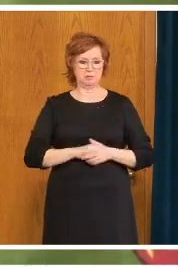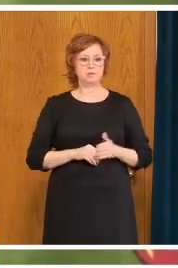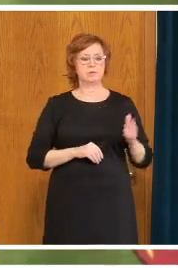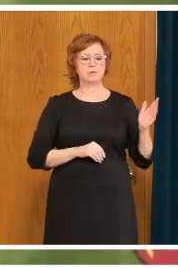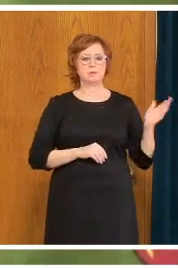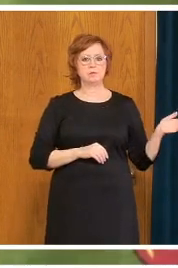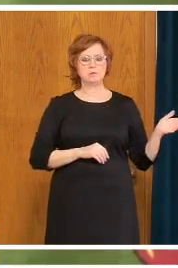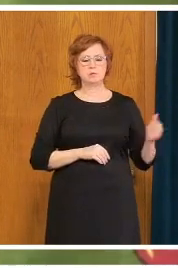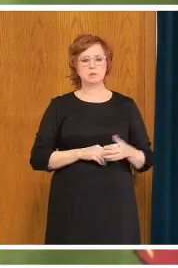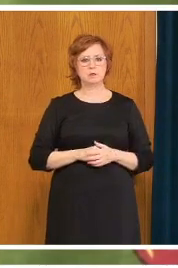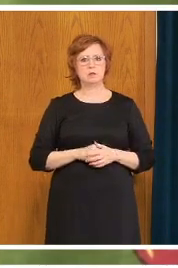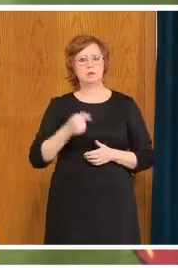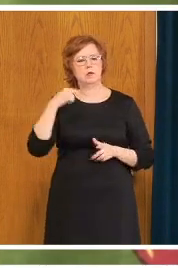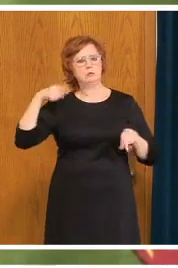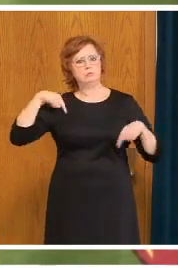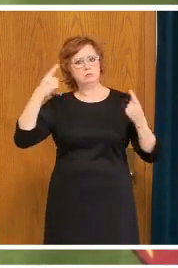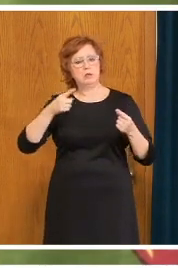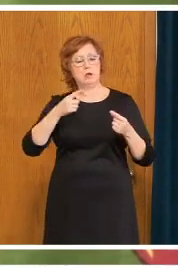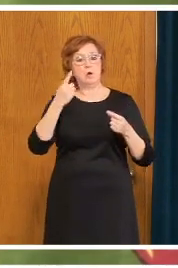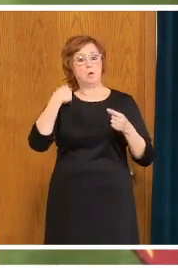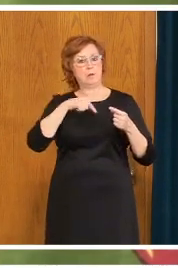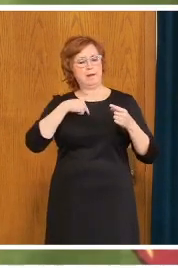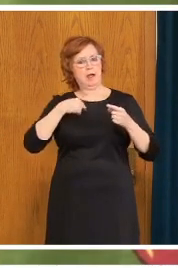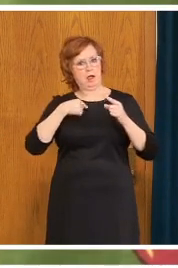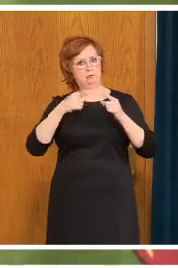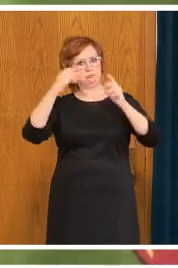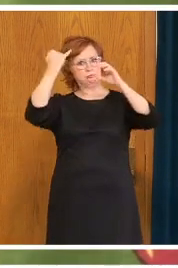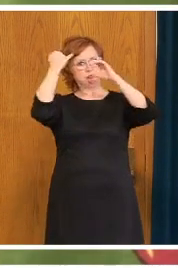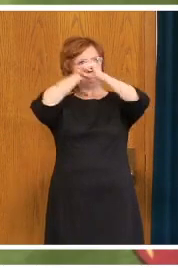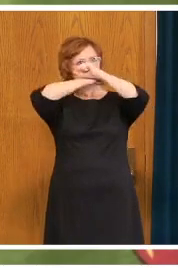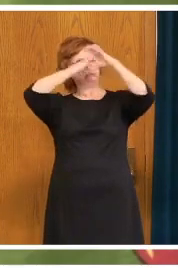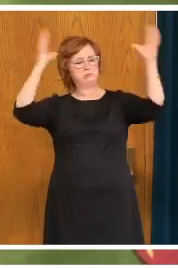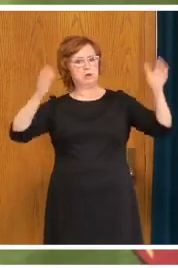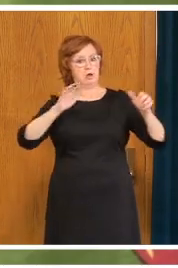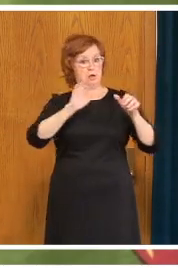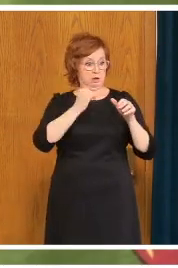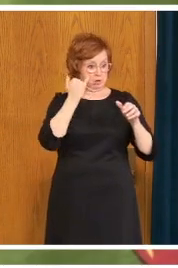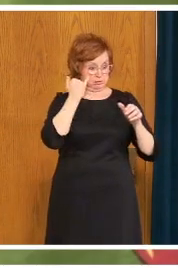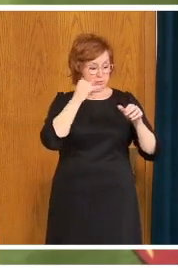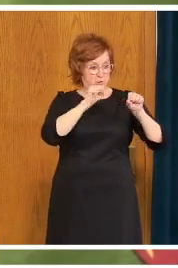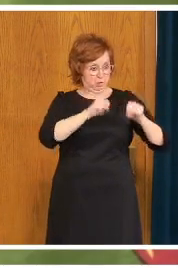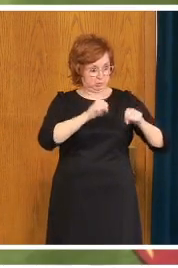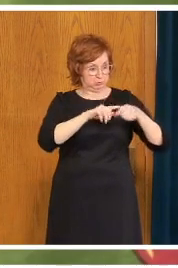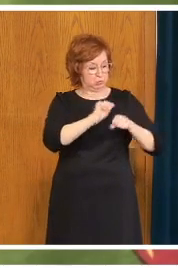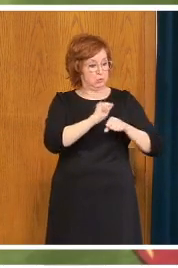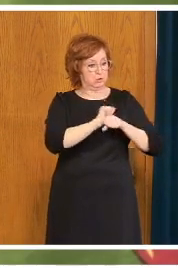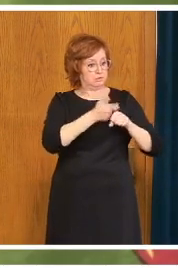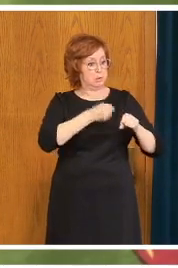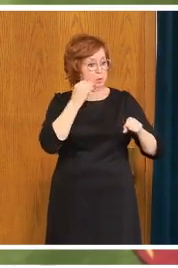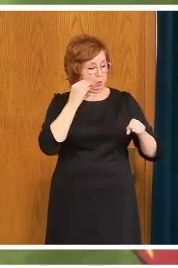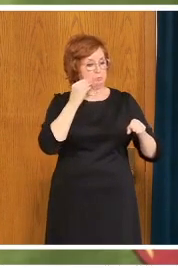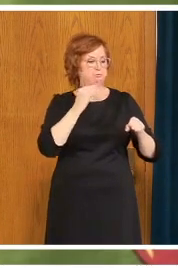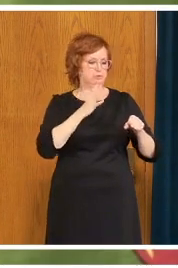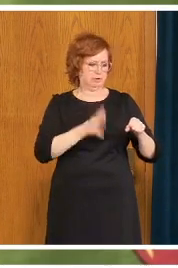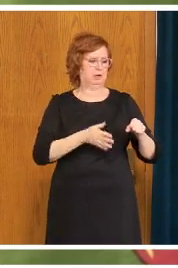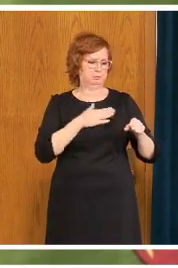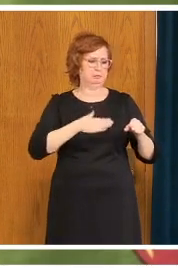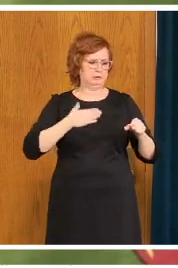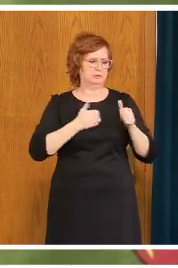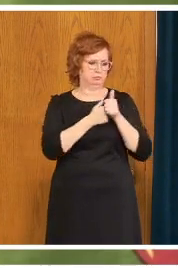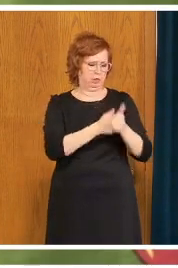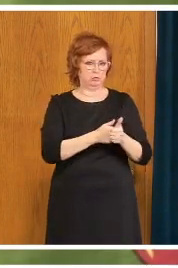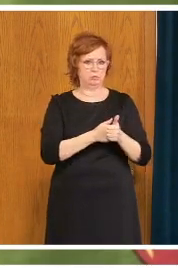in Saskatchewan a work from home, if you can possibly do that work from home. So that's one thing that we've had consistent to be able to make sure that the transmission